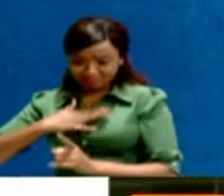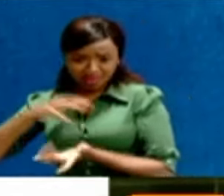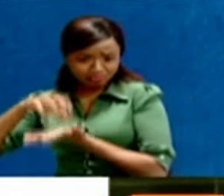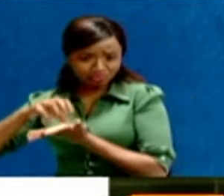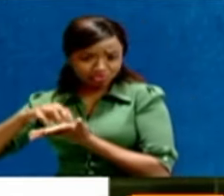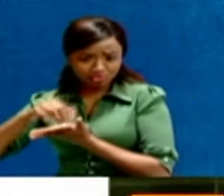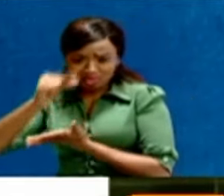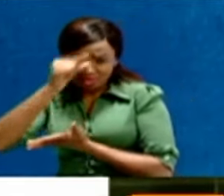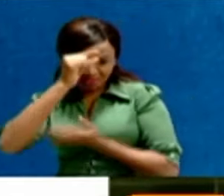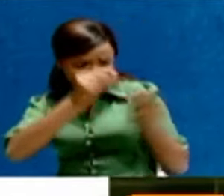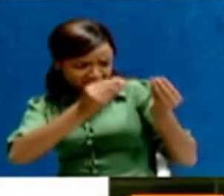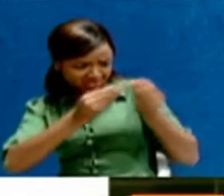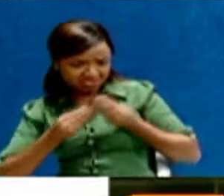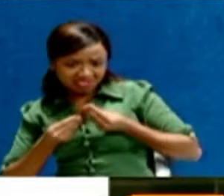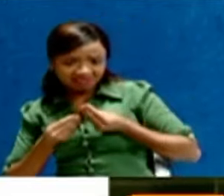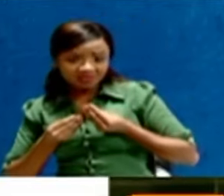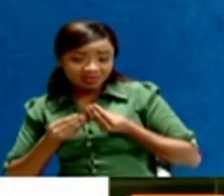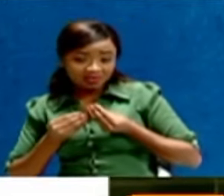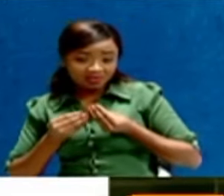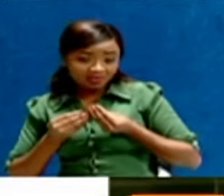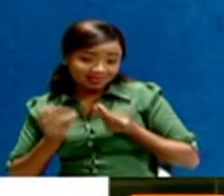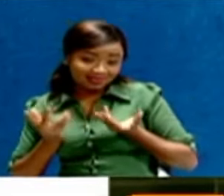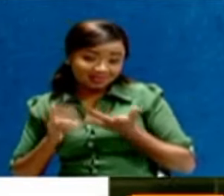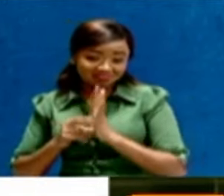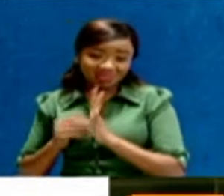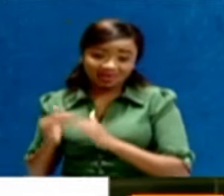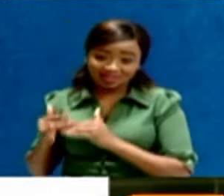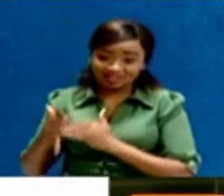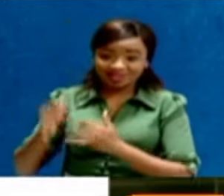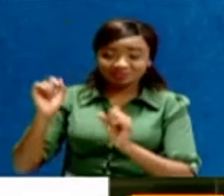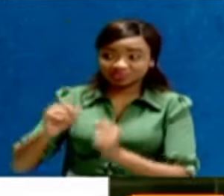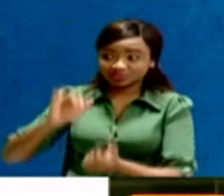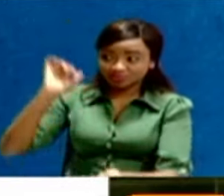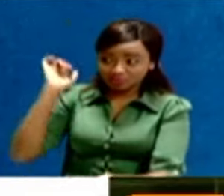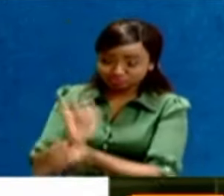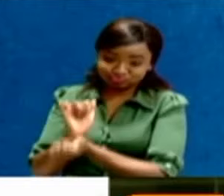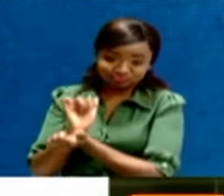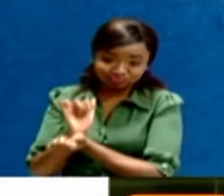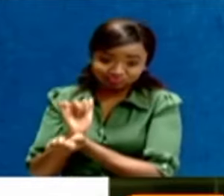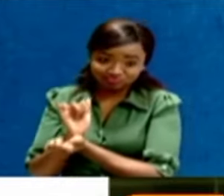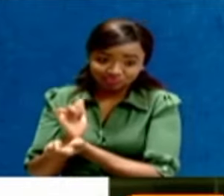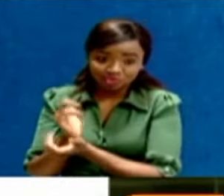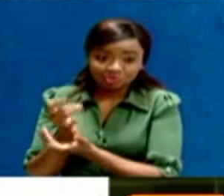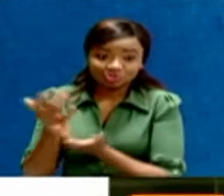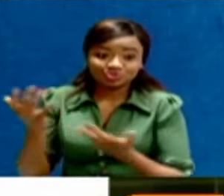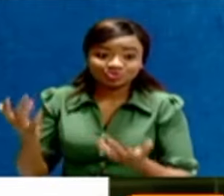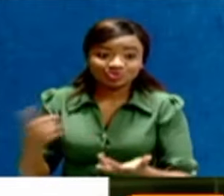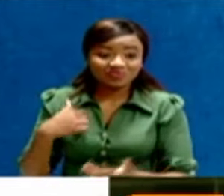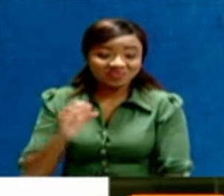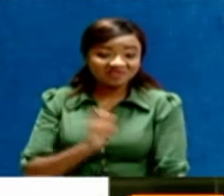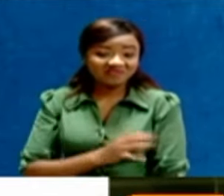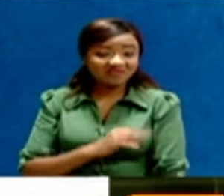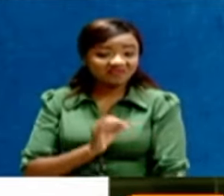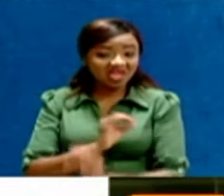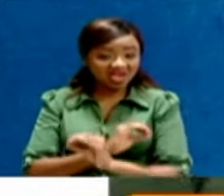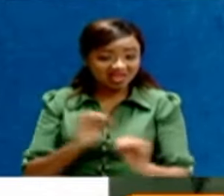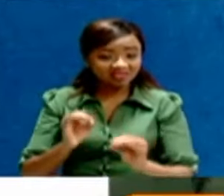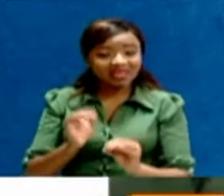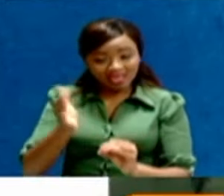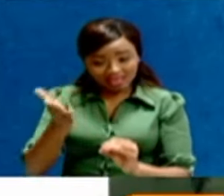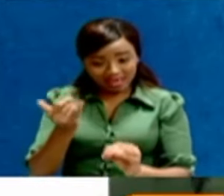given by the government, you must expect some sanctions. So I have no doubt that let me allow Senator. Very